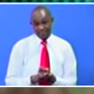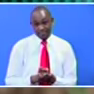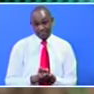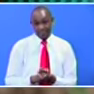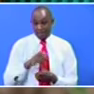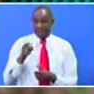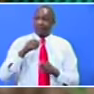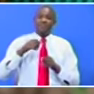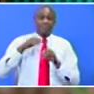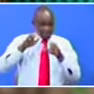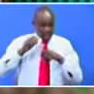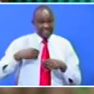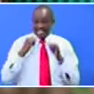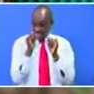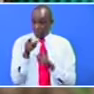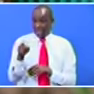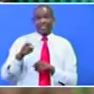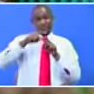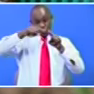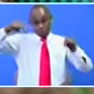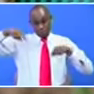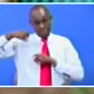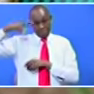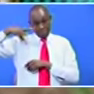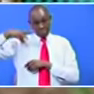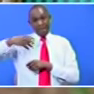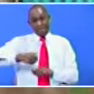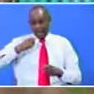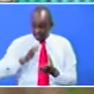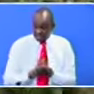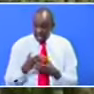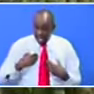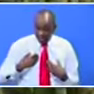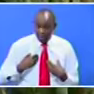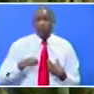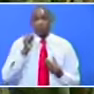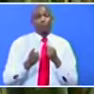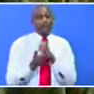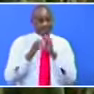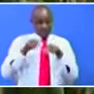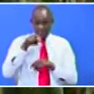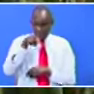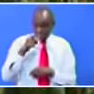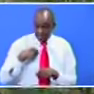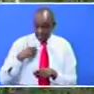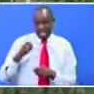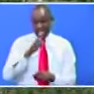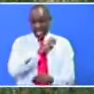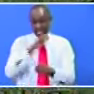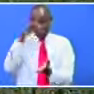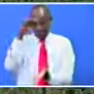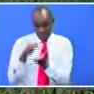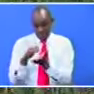are introduced to these new modern solar-powered pumps and drip kits that now help farmers cut their energy costs